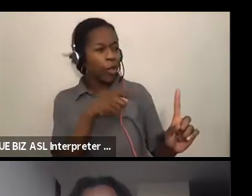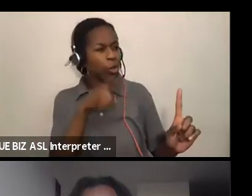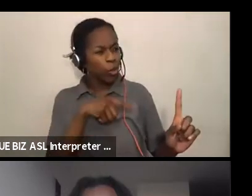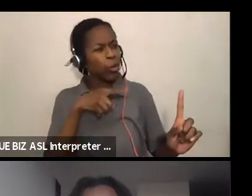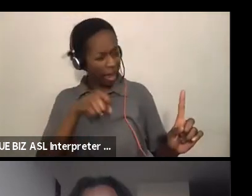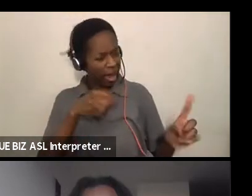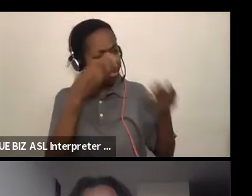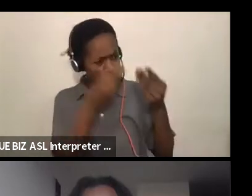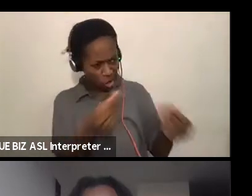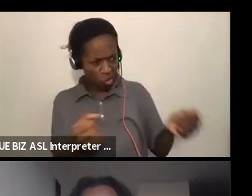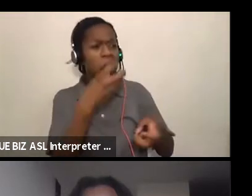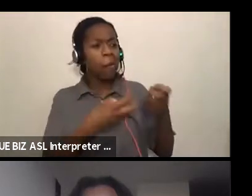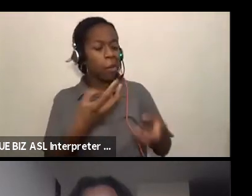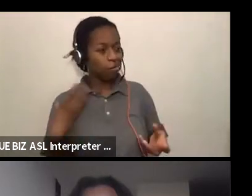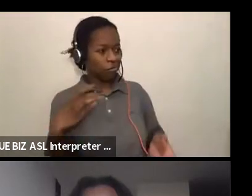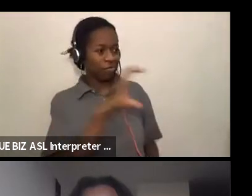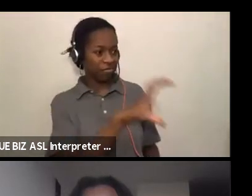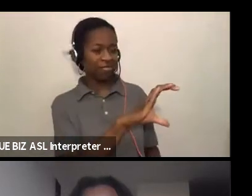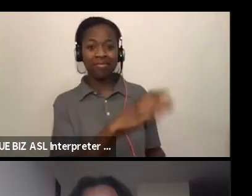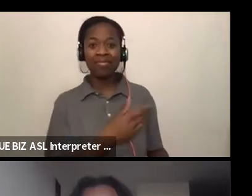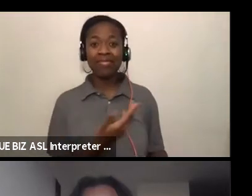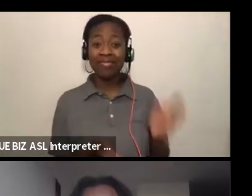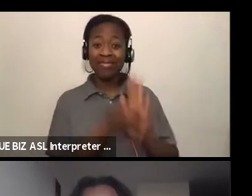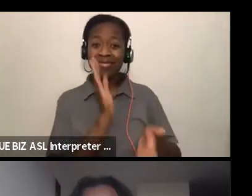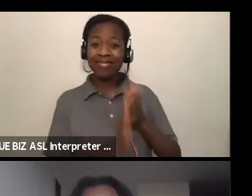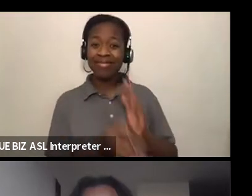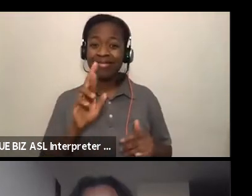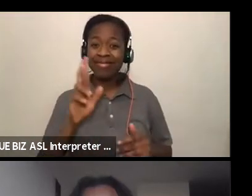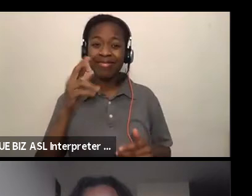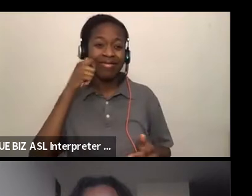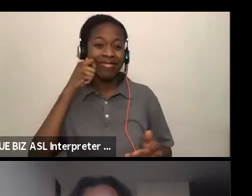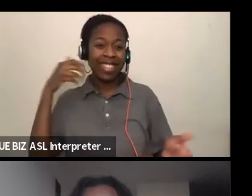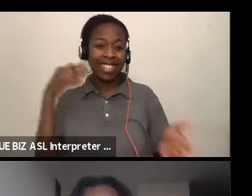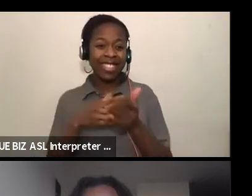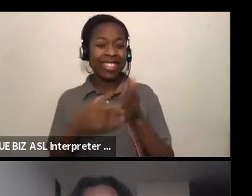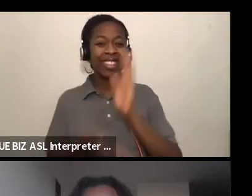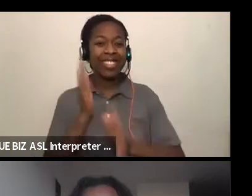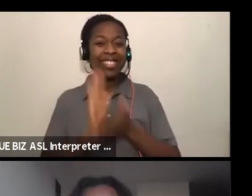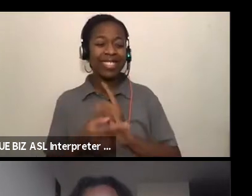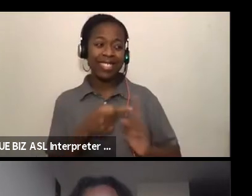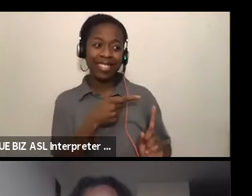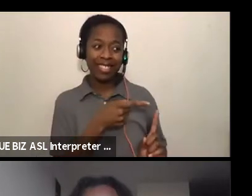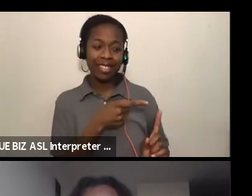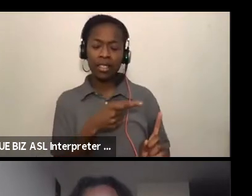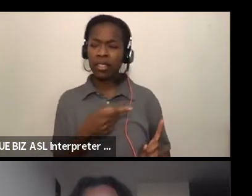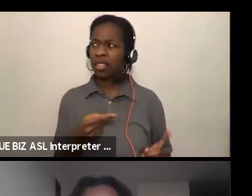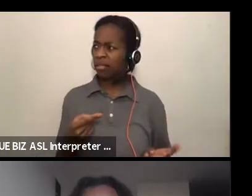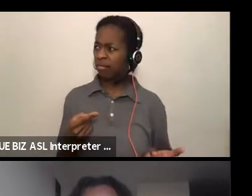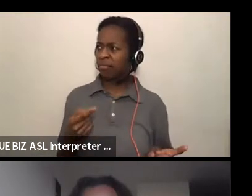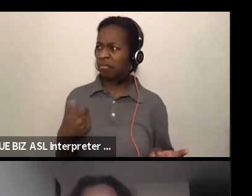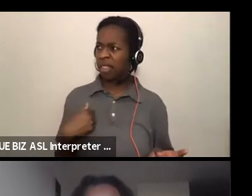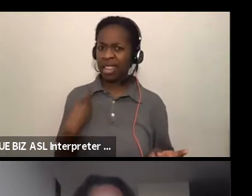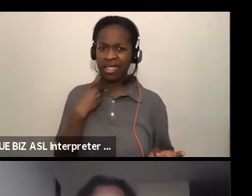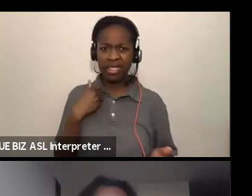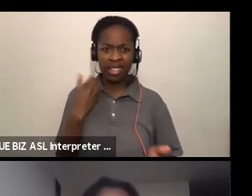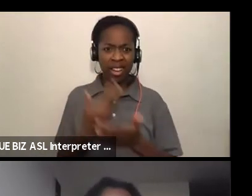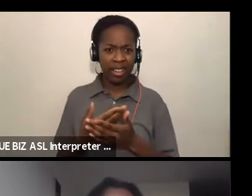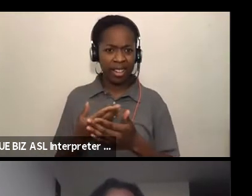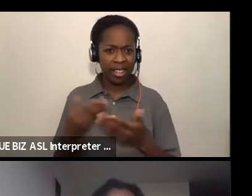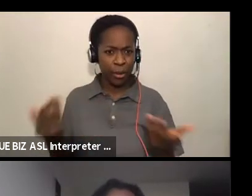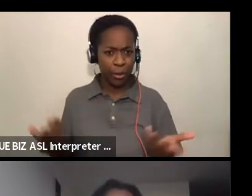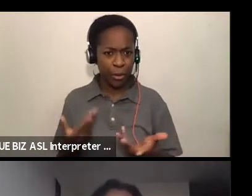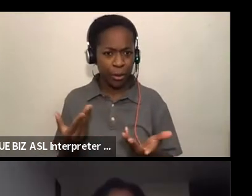decades long issue of racism for us, right? And you're like, I just got here. And it's even as a student, you